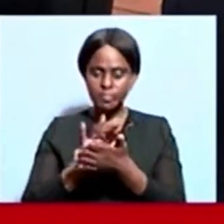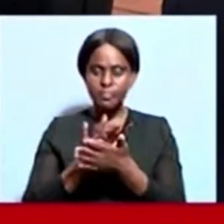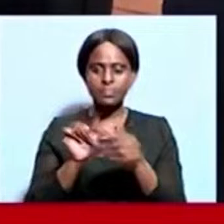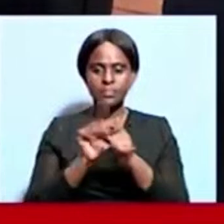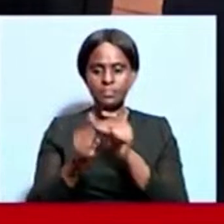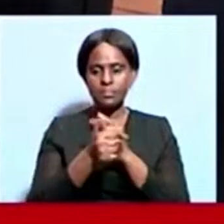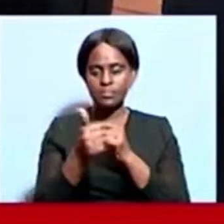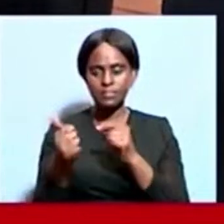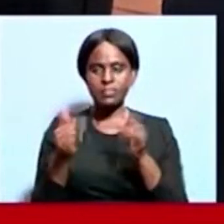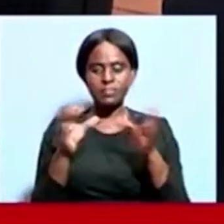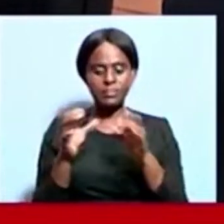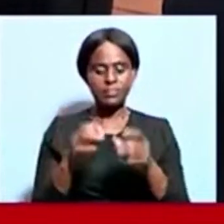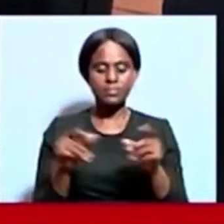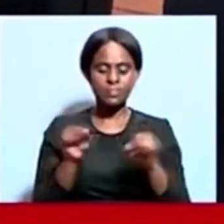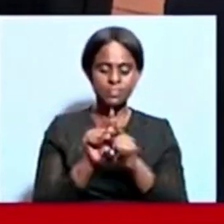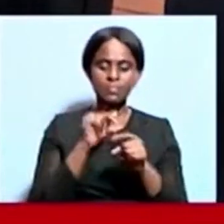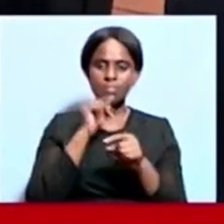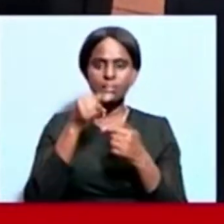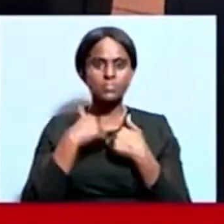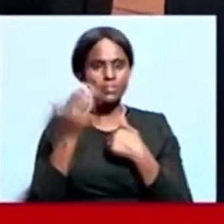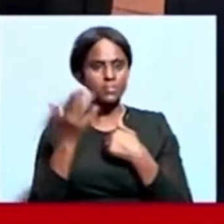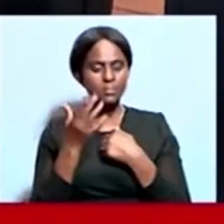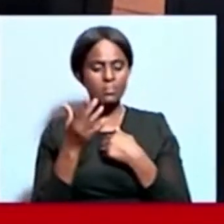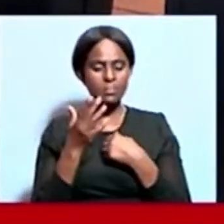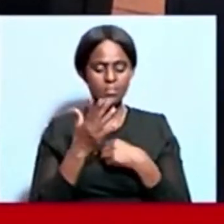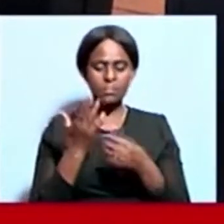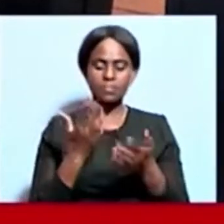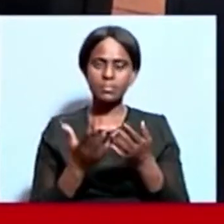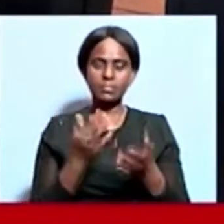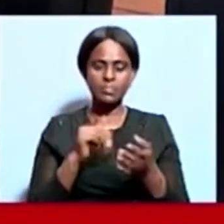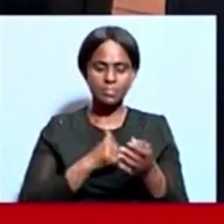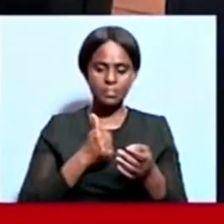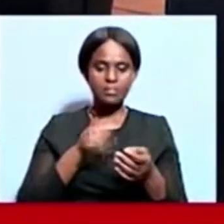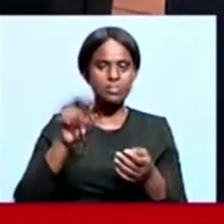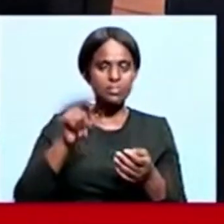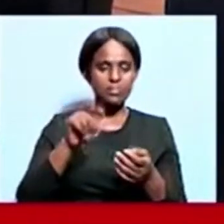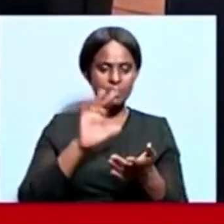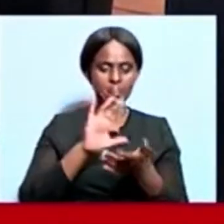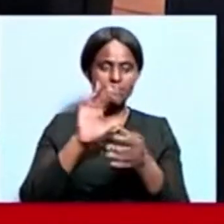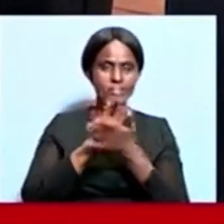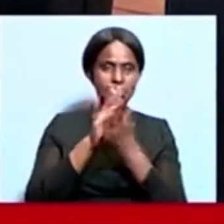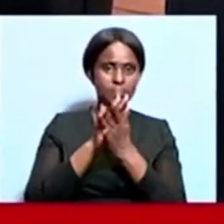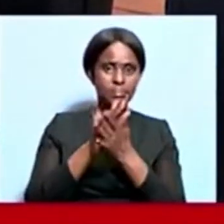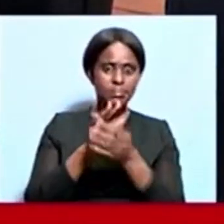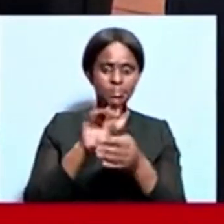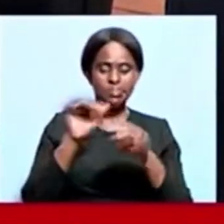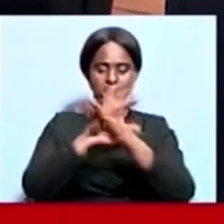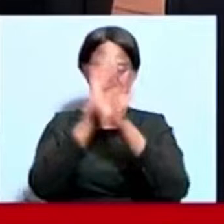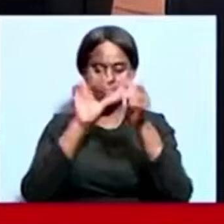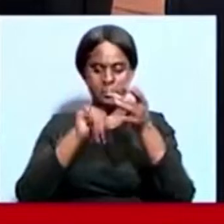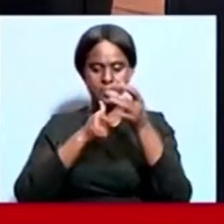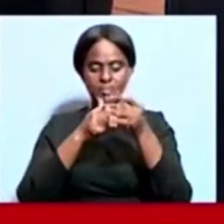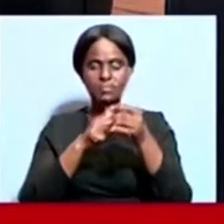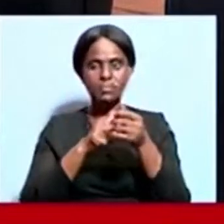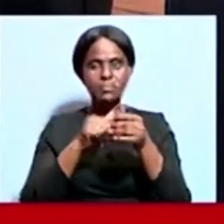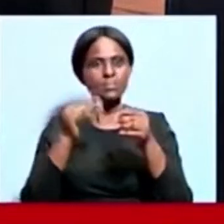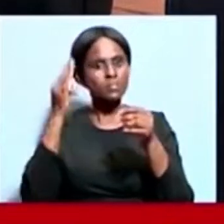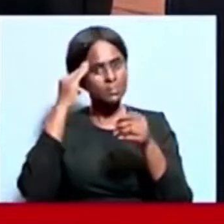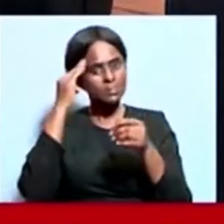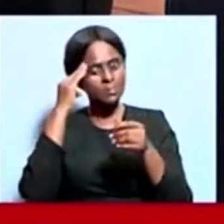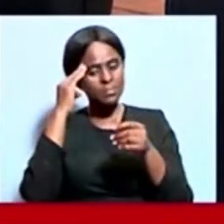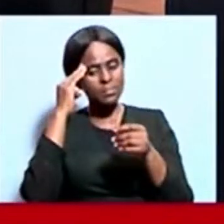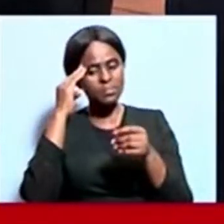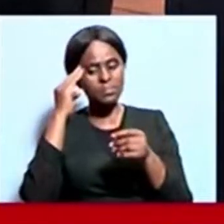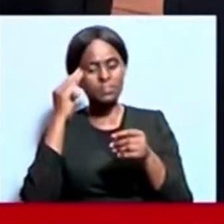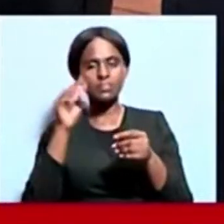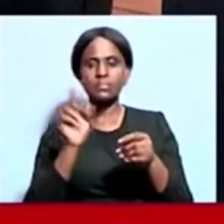other councils are not taking. So maybe we need to be cleared so that we know where